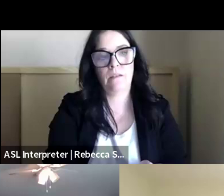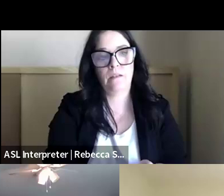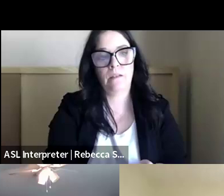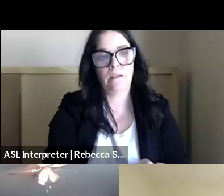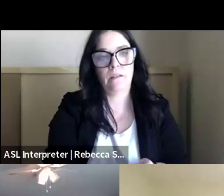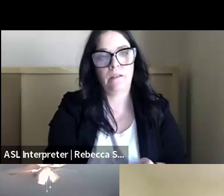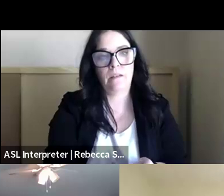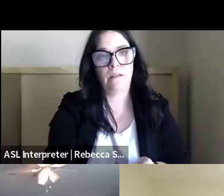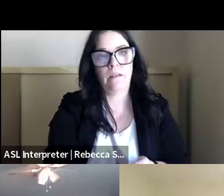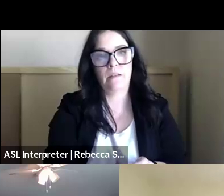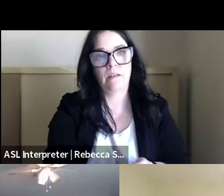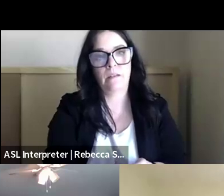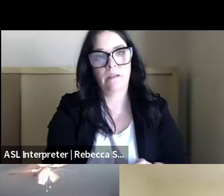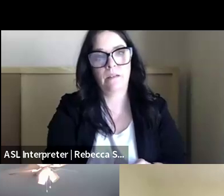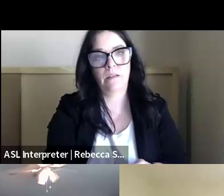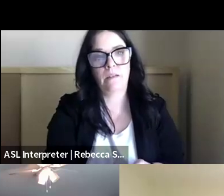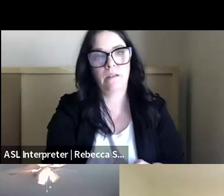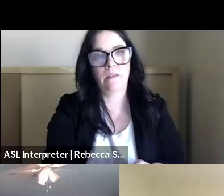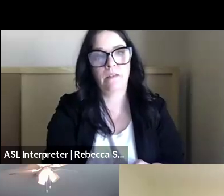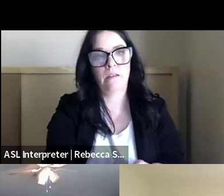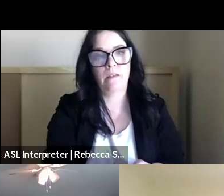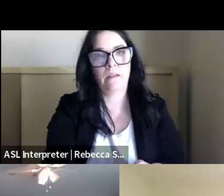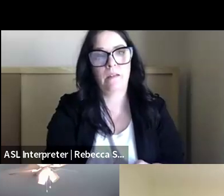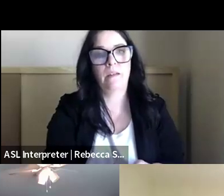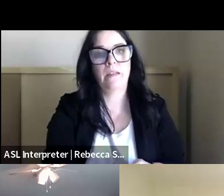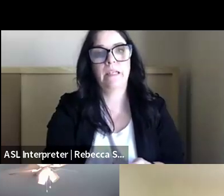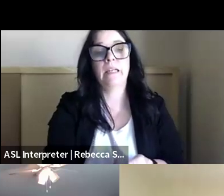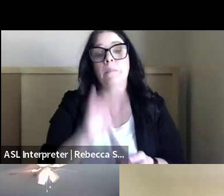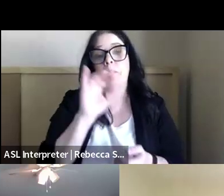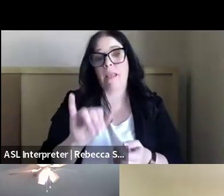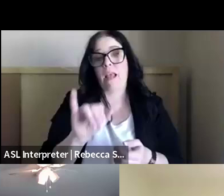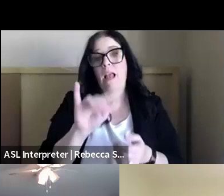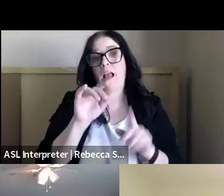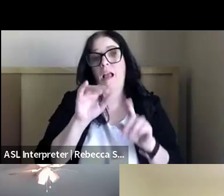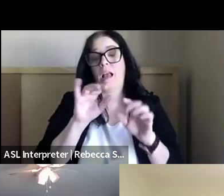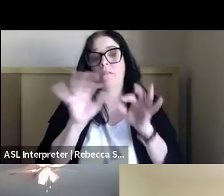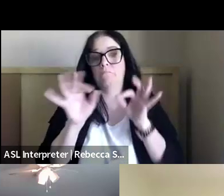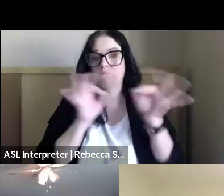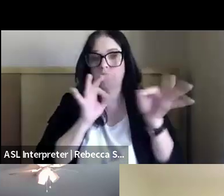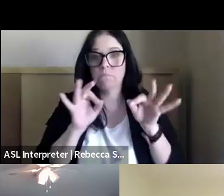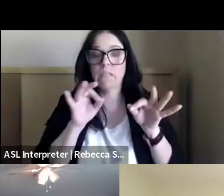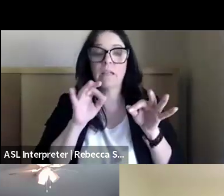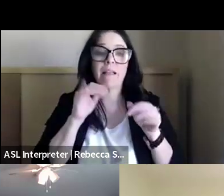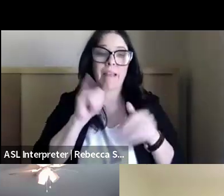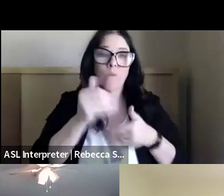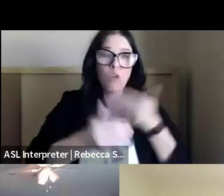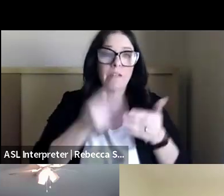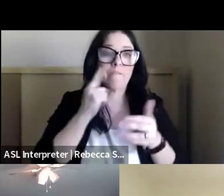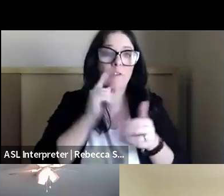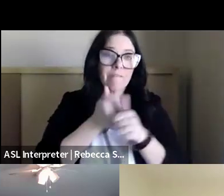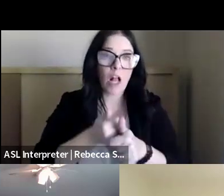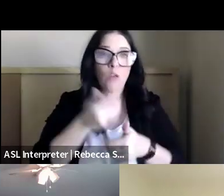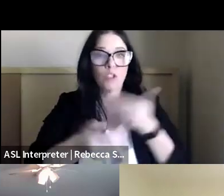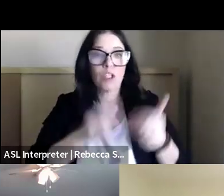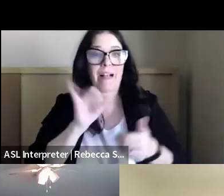to provide the grant process, policies, and procedures to be followed by the DSE and awarding of